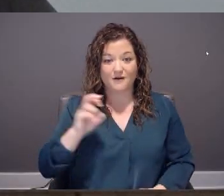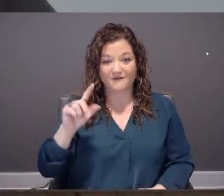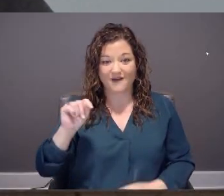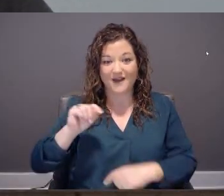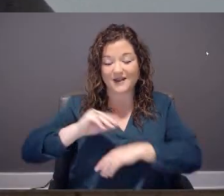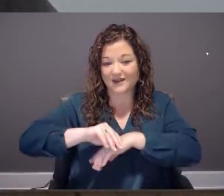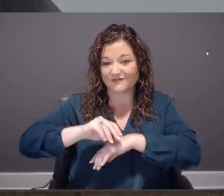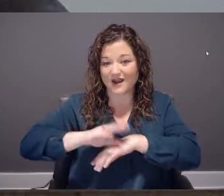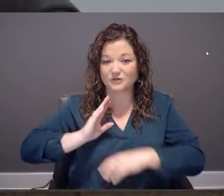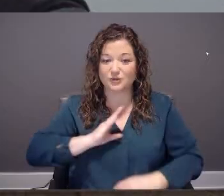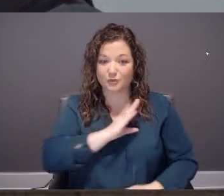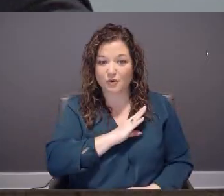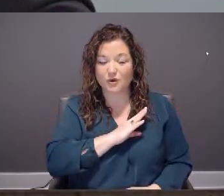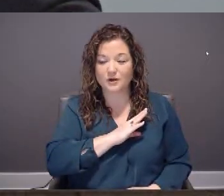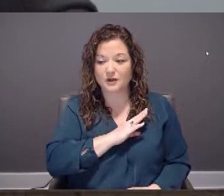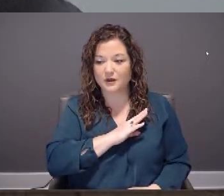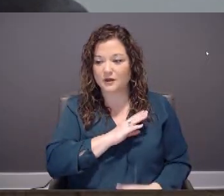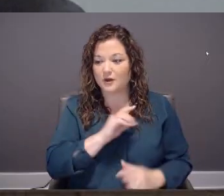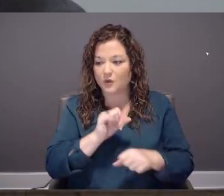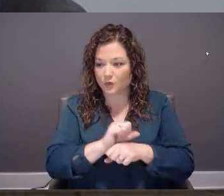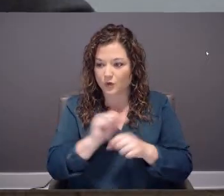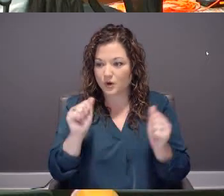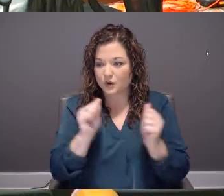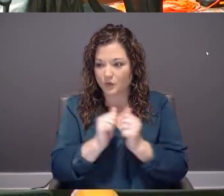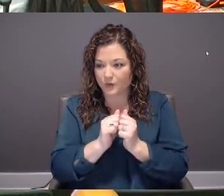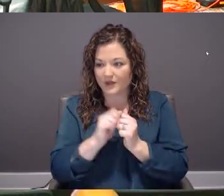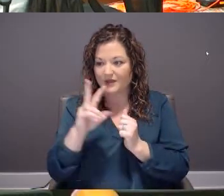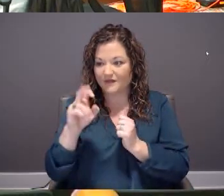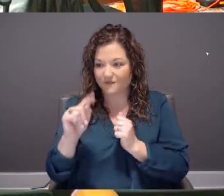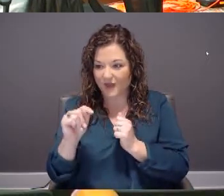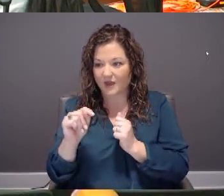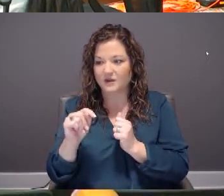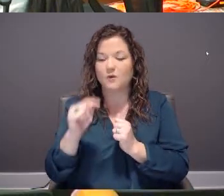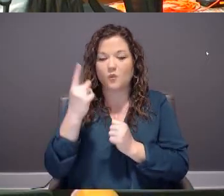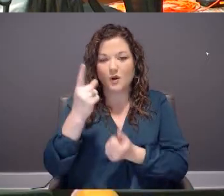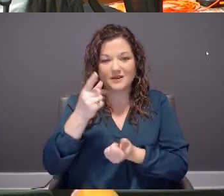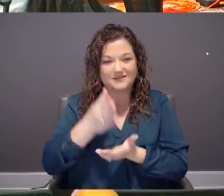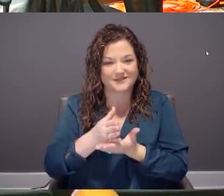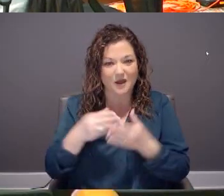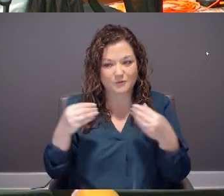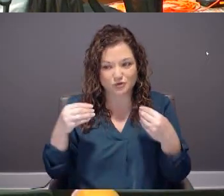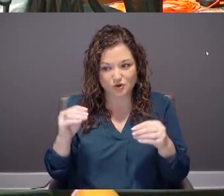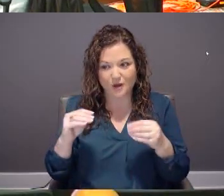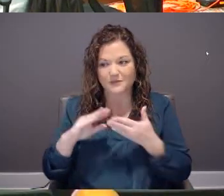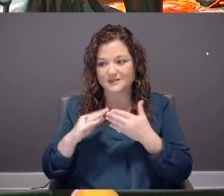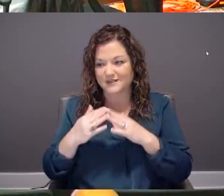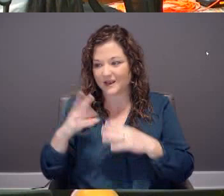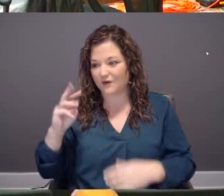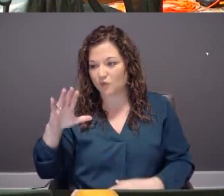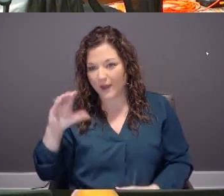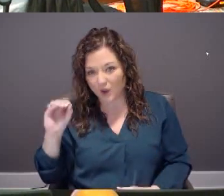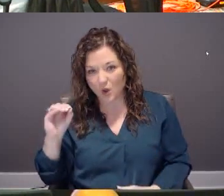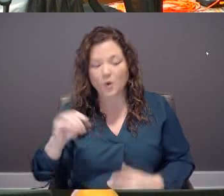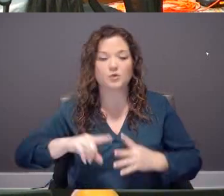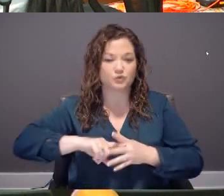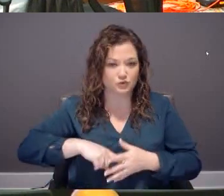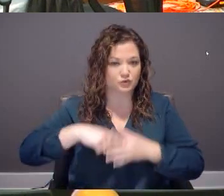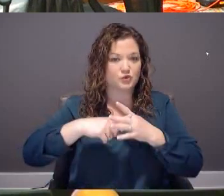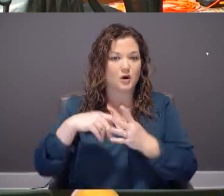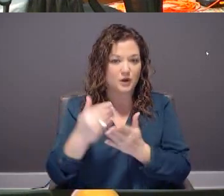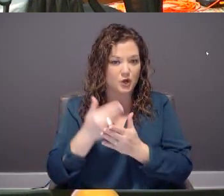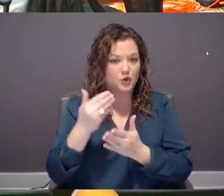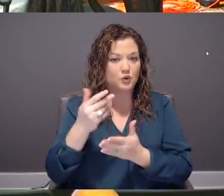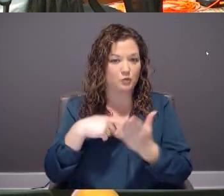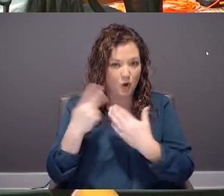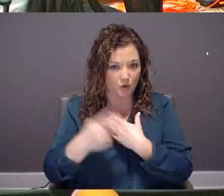Veterans One Stop Shop and City Center Waco to start a new program, a community recognition